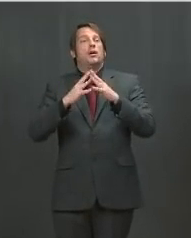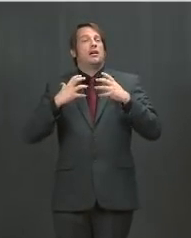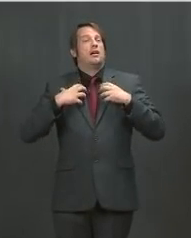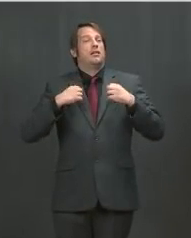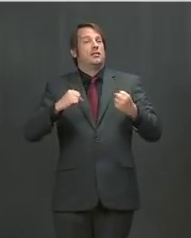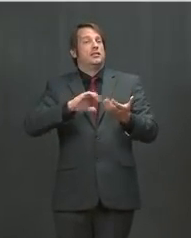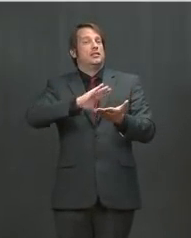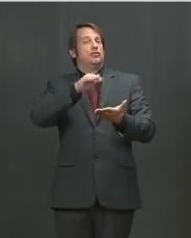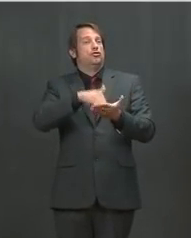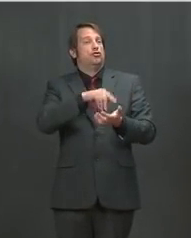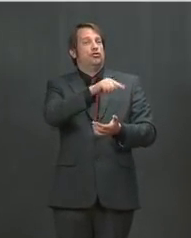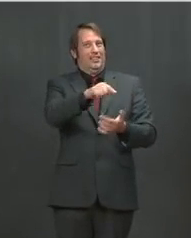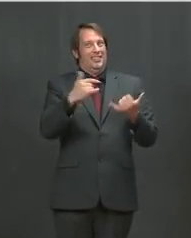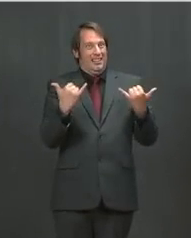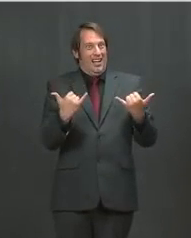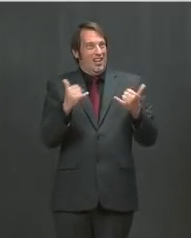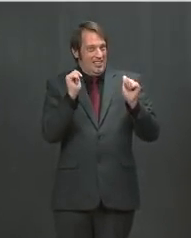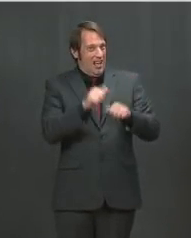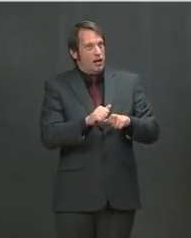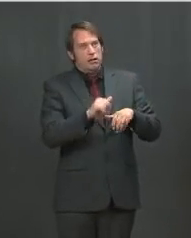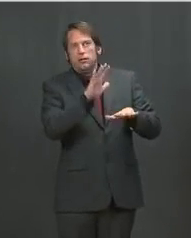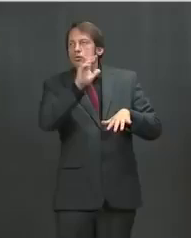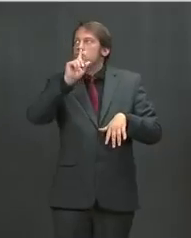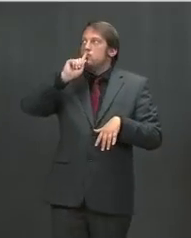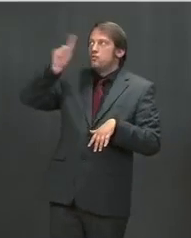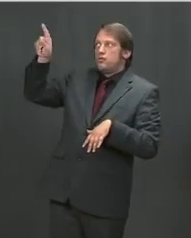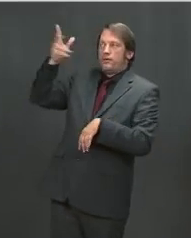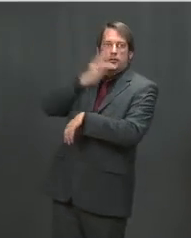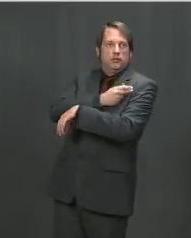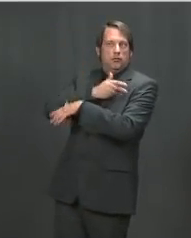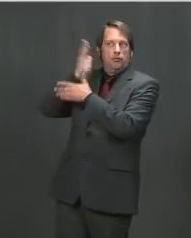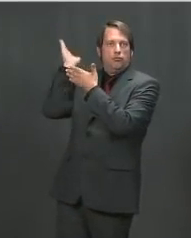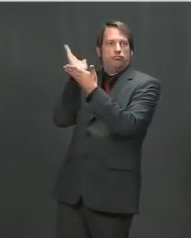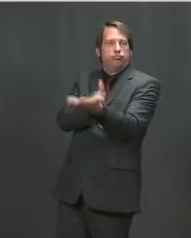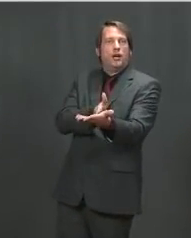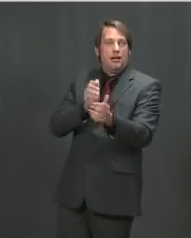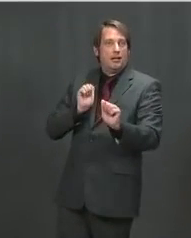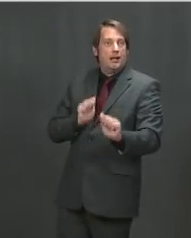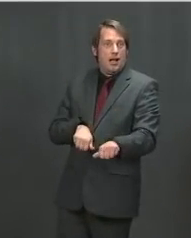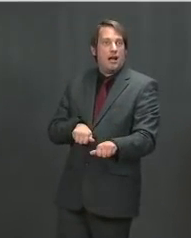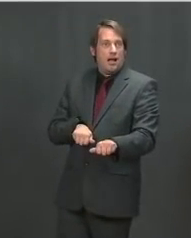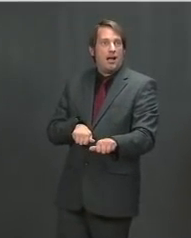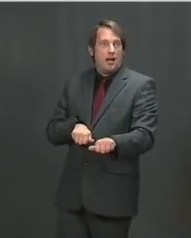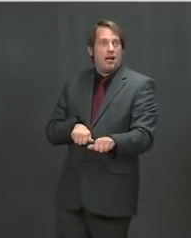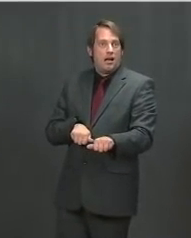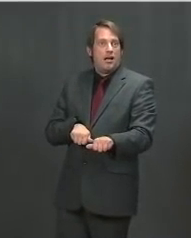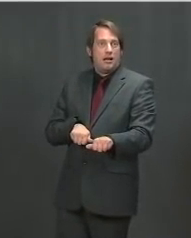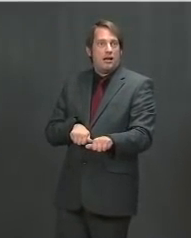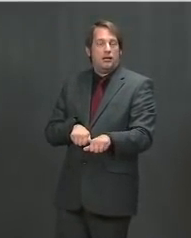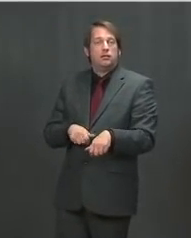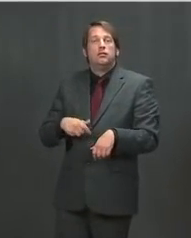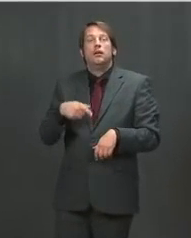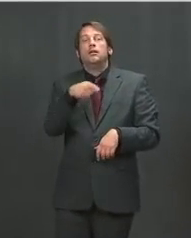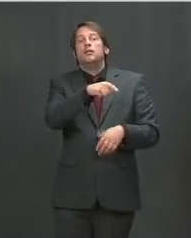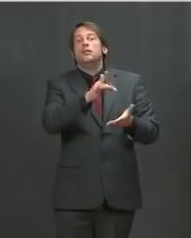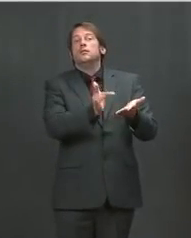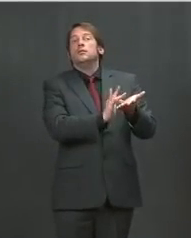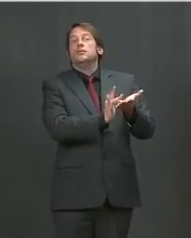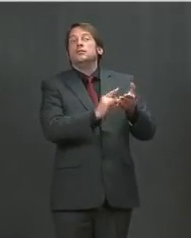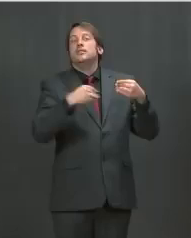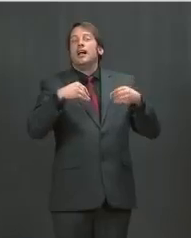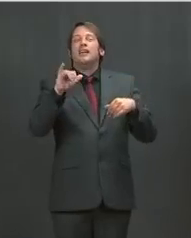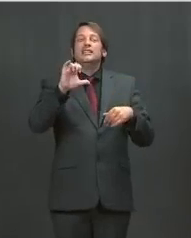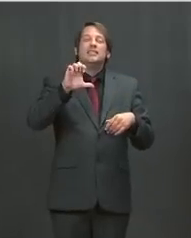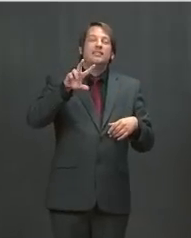be able to order vaccines for their communities directly. Retail pharmacies, we are locating surgically